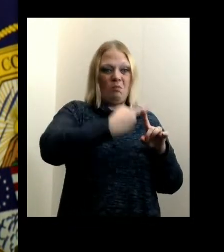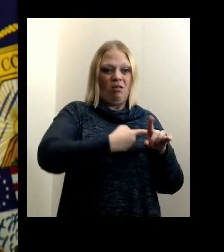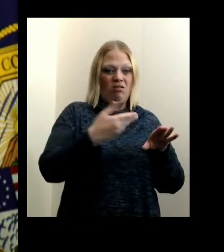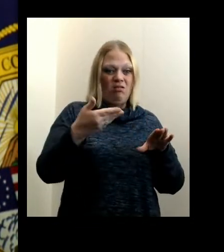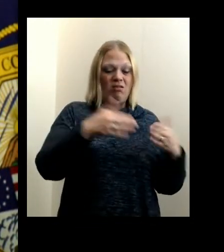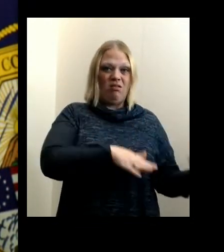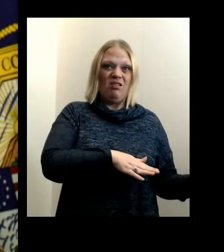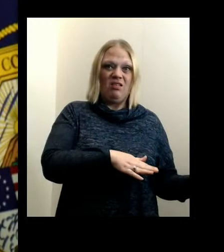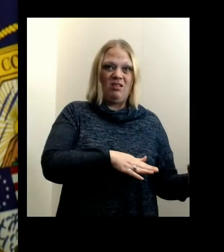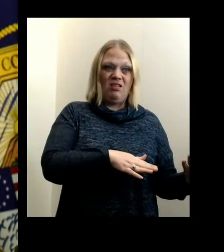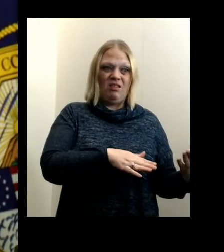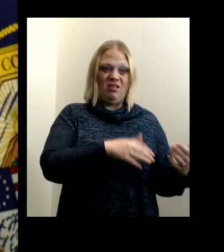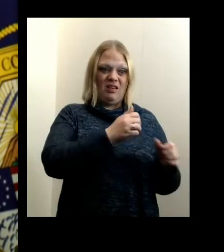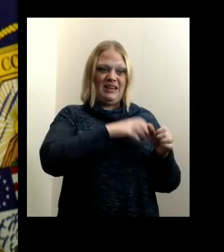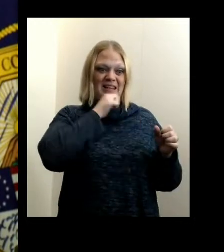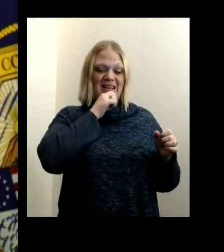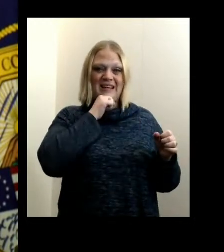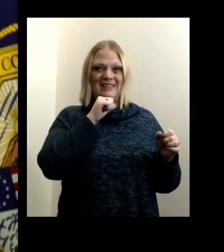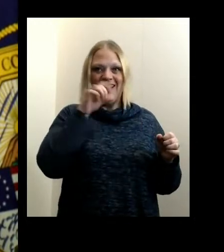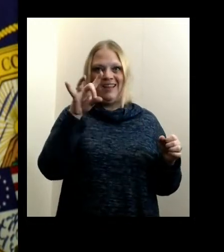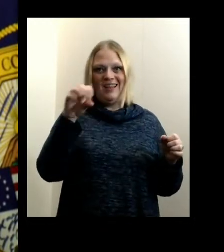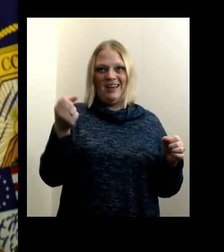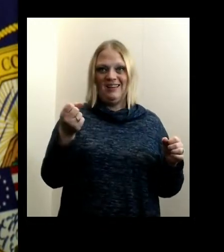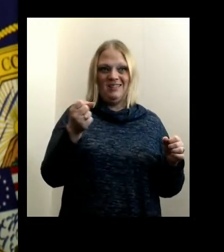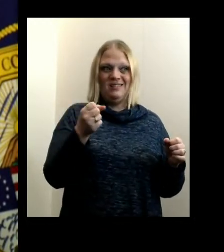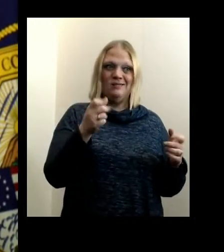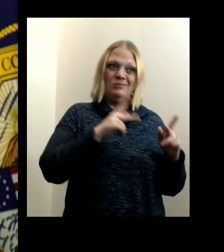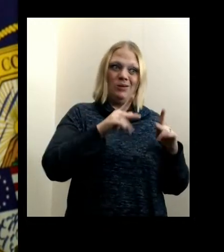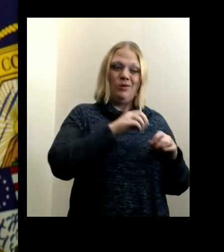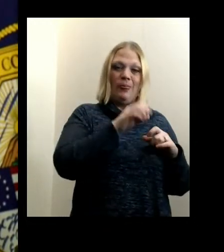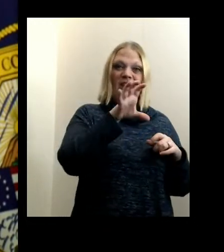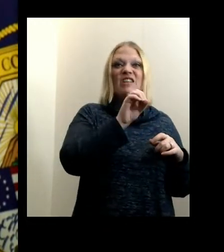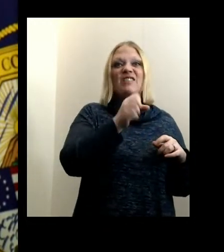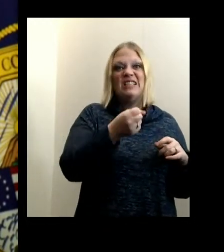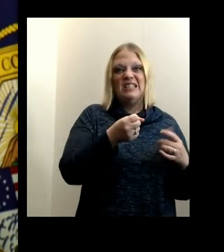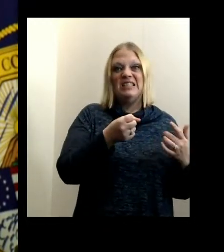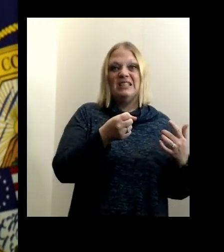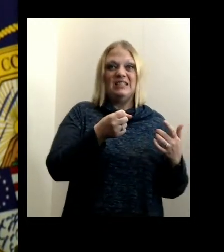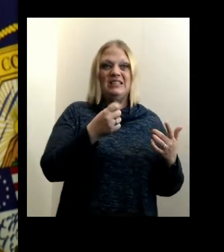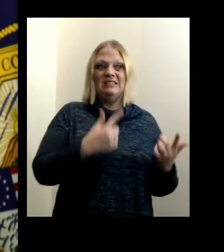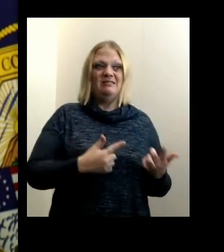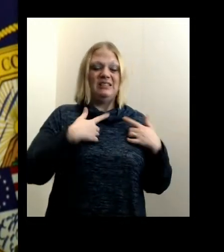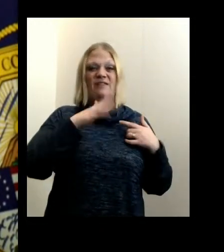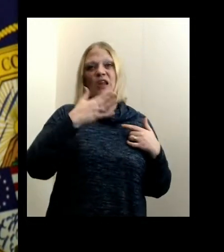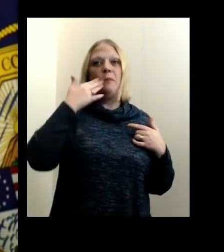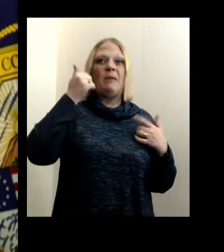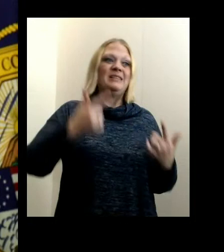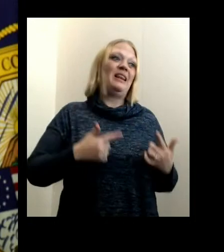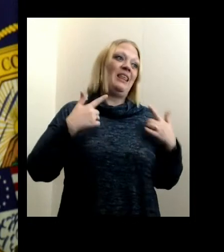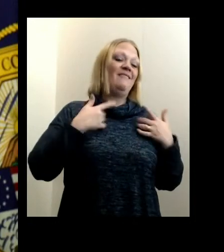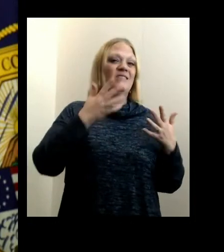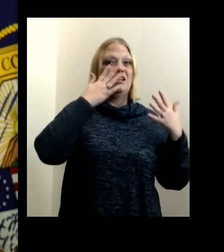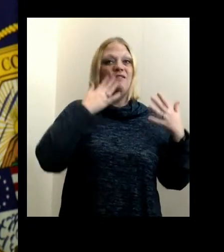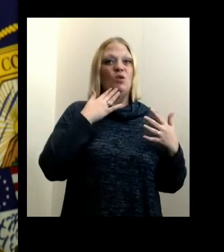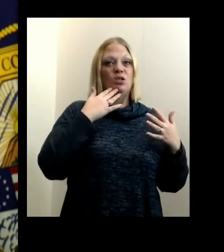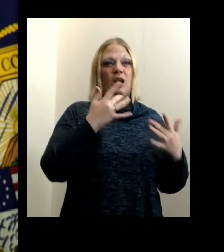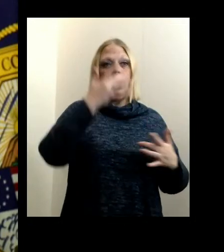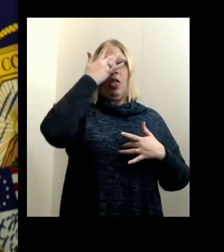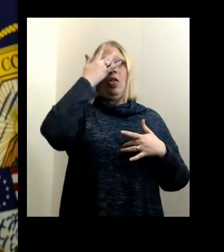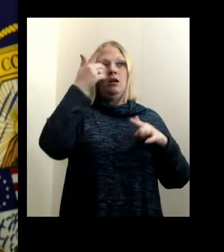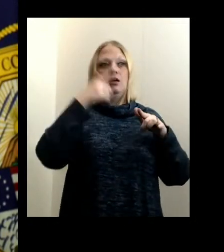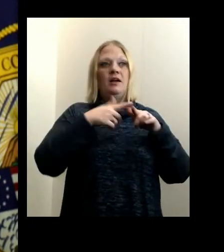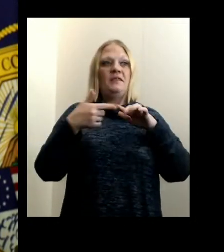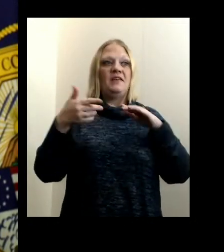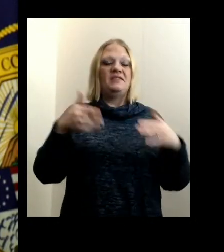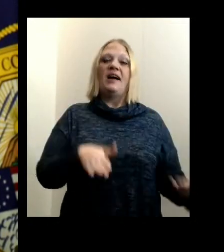is in their 80s. We've had people in their 50s who are living their best lives and unfortunately catch COVID and die. So